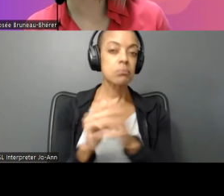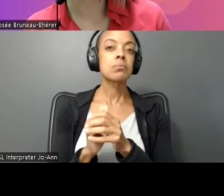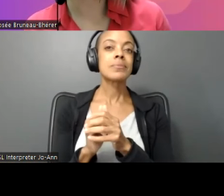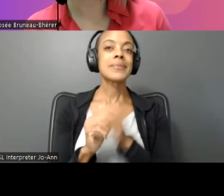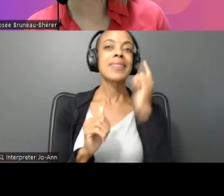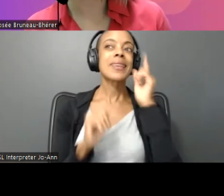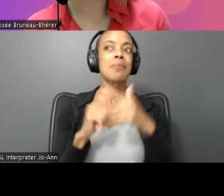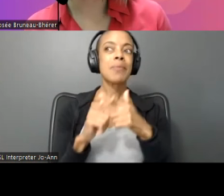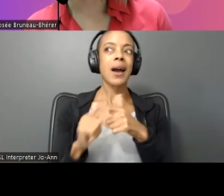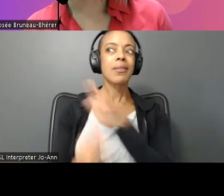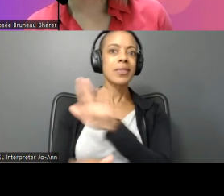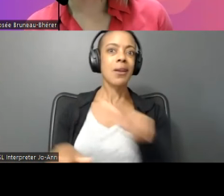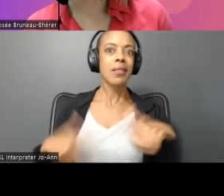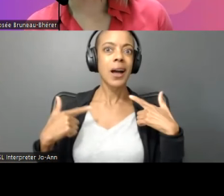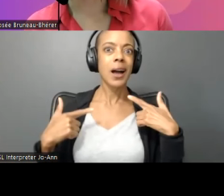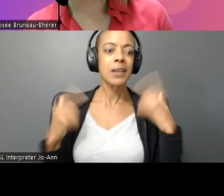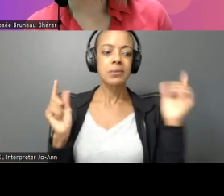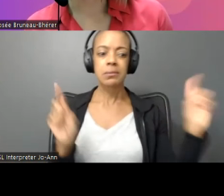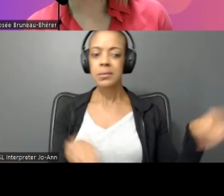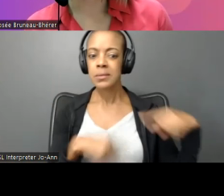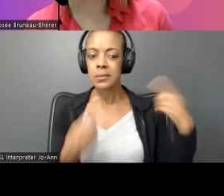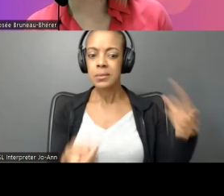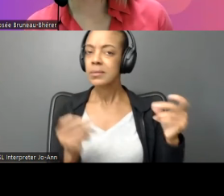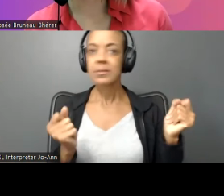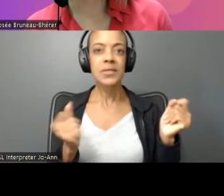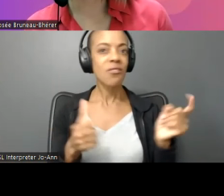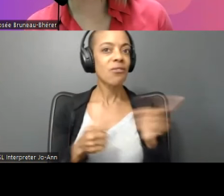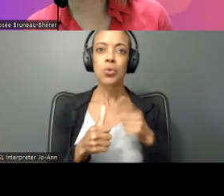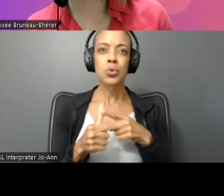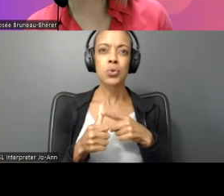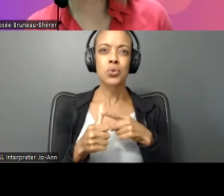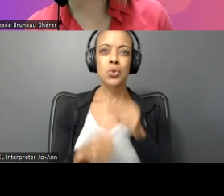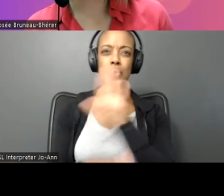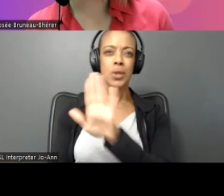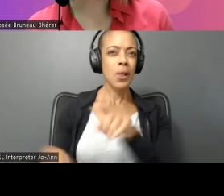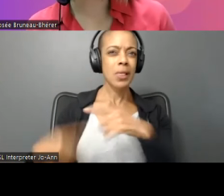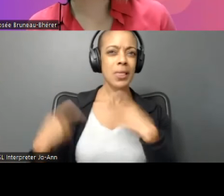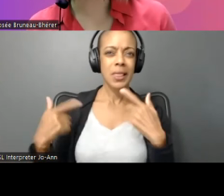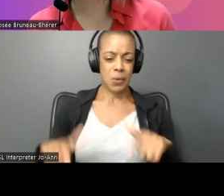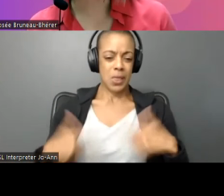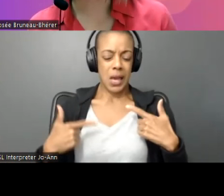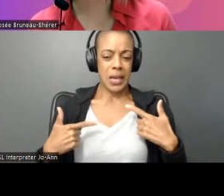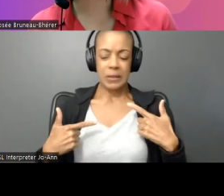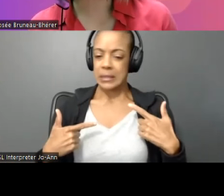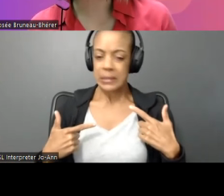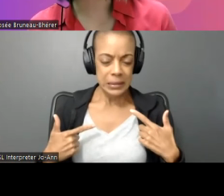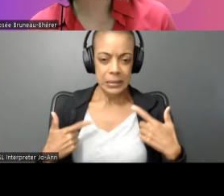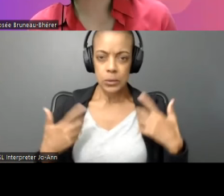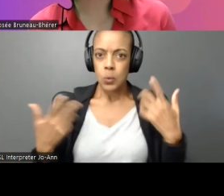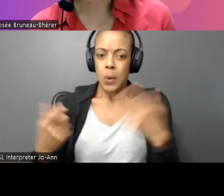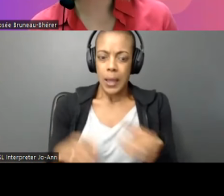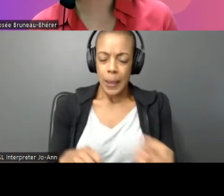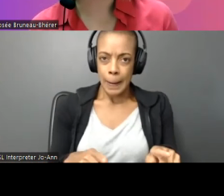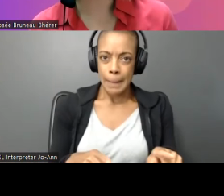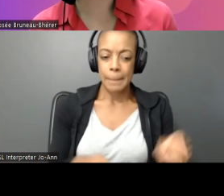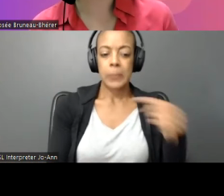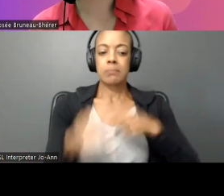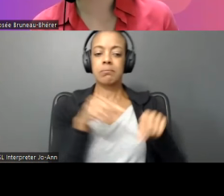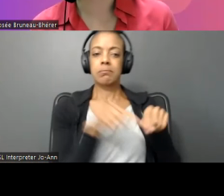lived through right off the bat. So, which brings us back to Jeremy. Thank you,